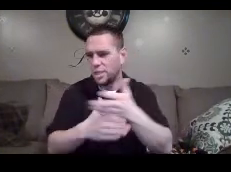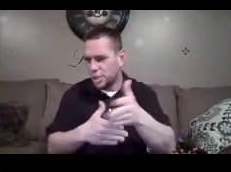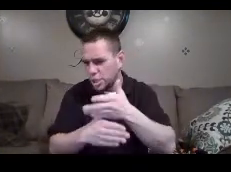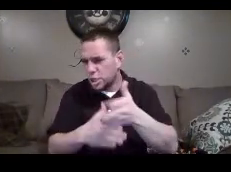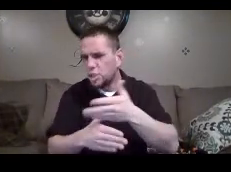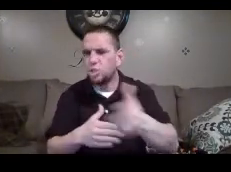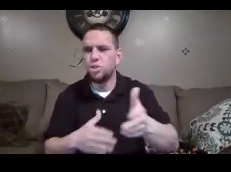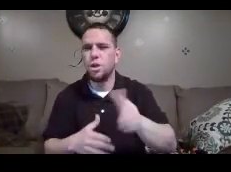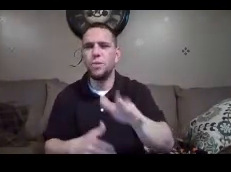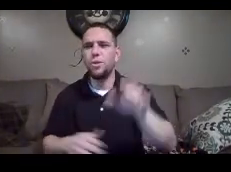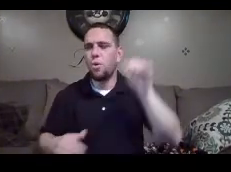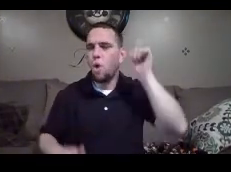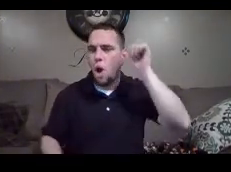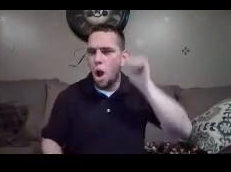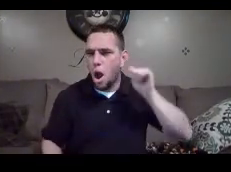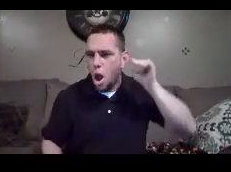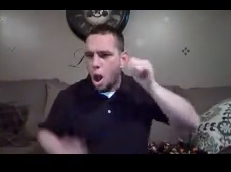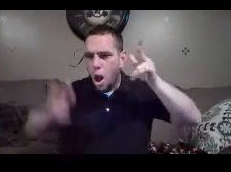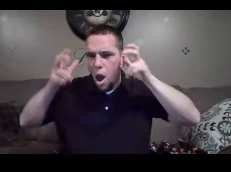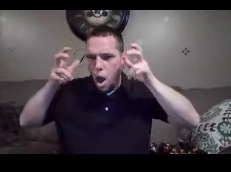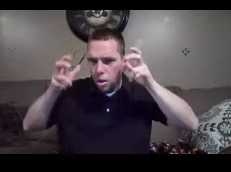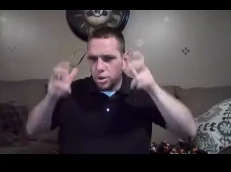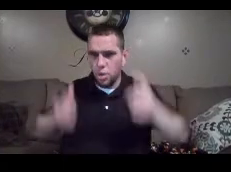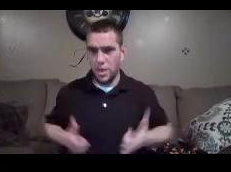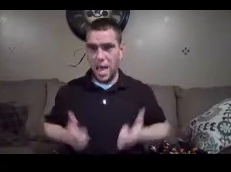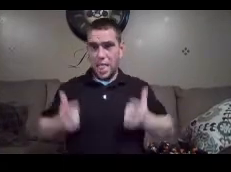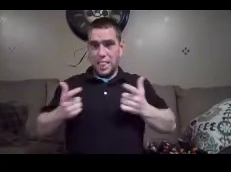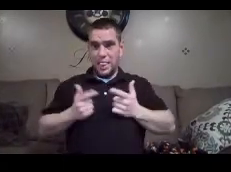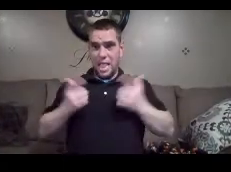this, it will actually duplicate the captions. So